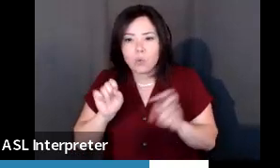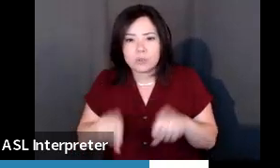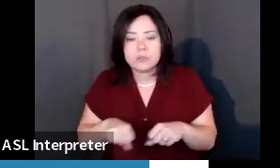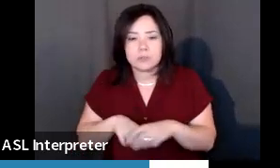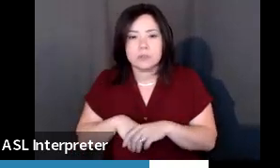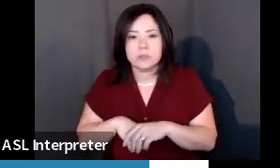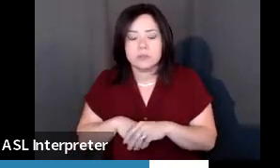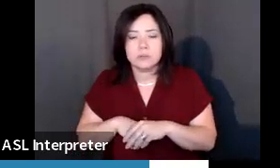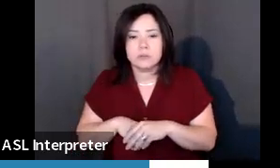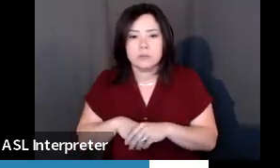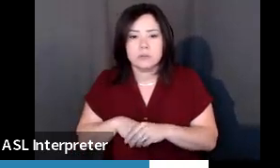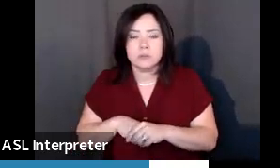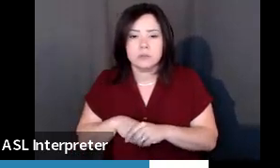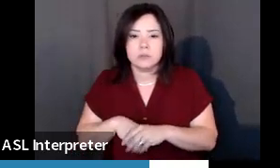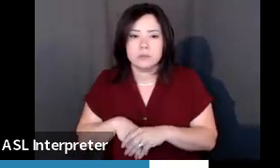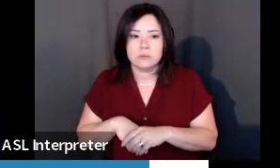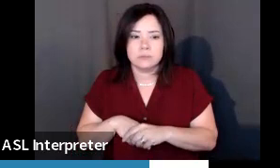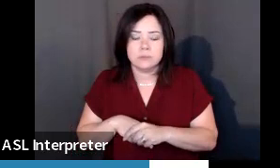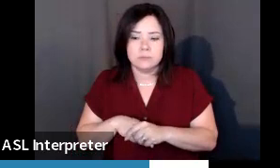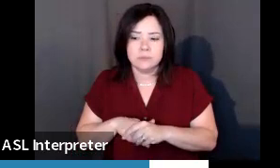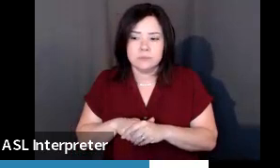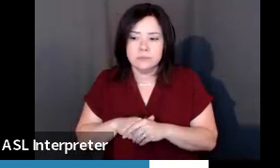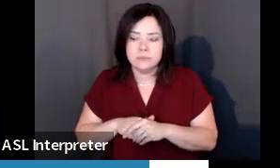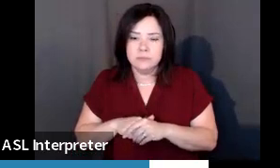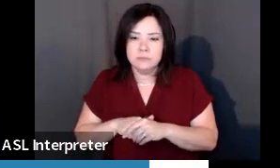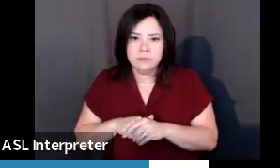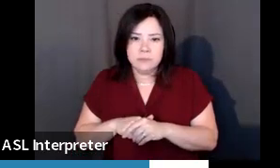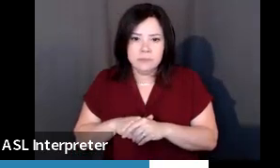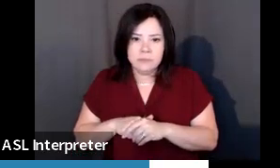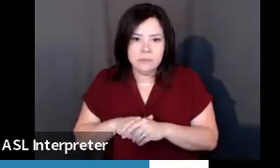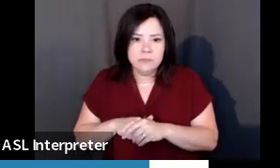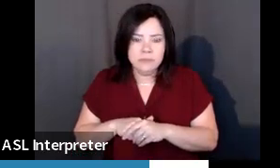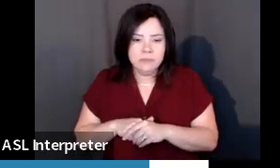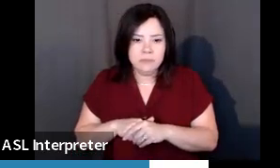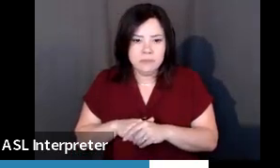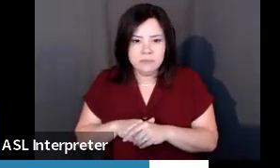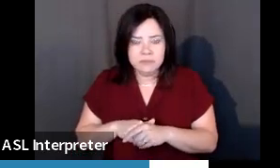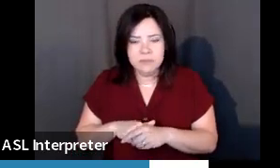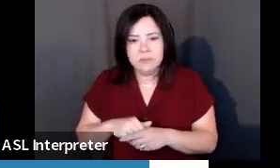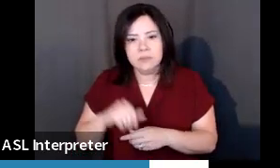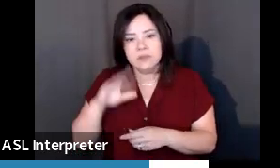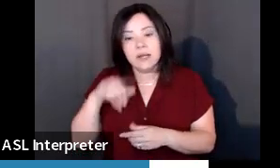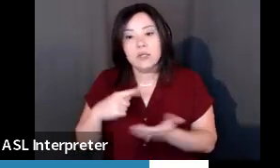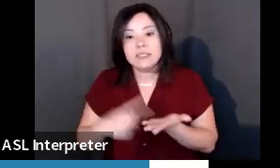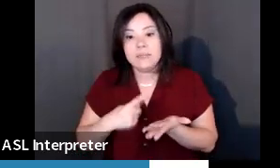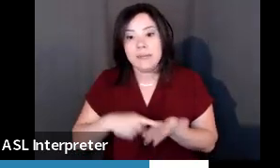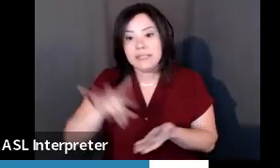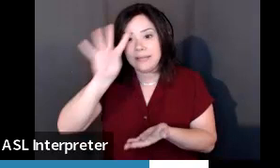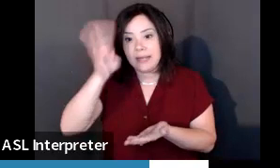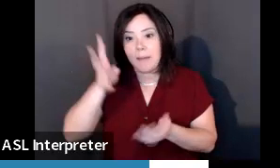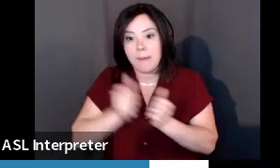really neat way. And I'm convinced that sometimes when they've come up with these